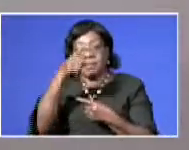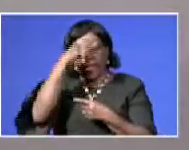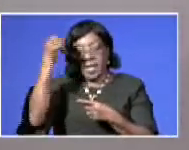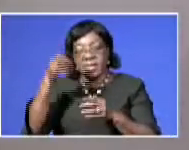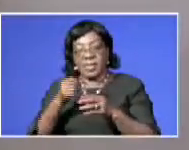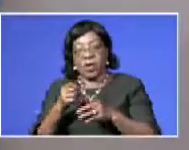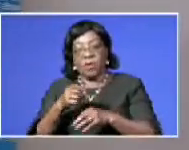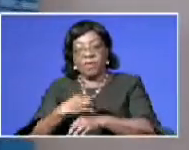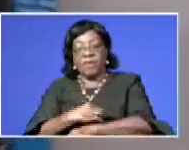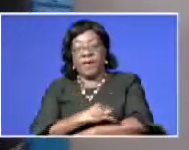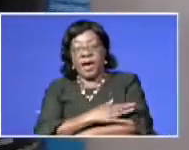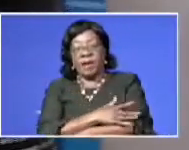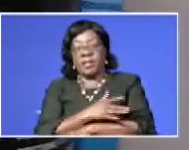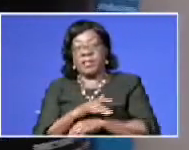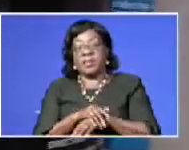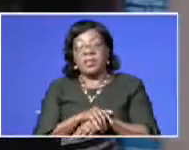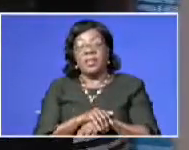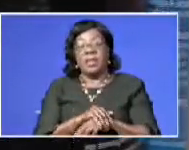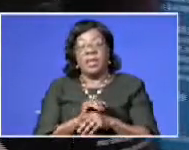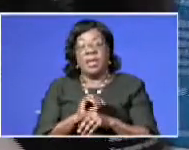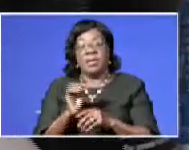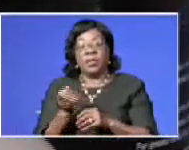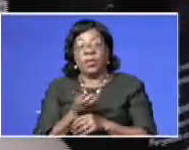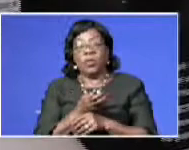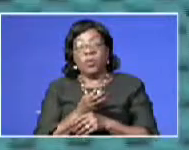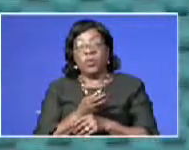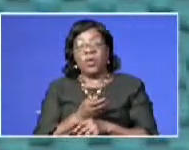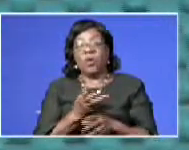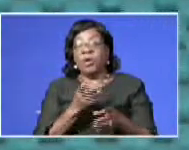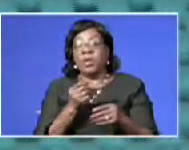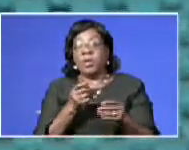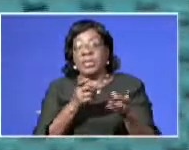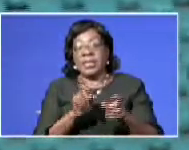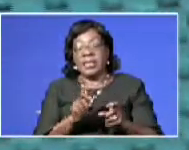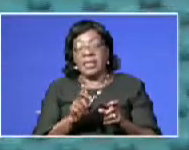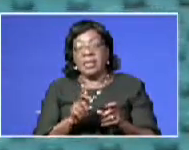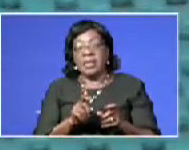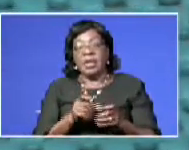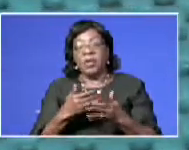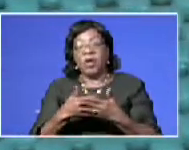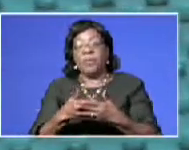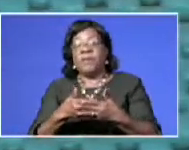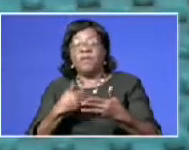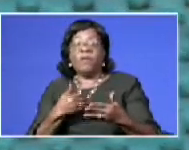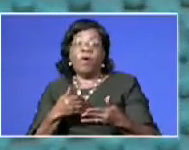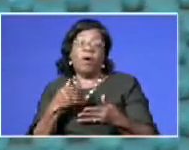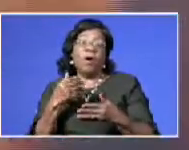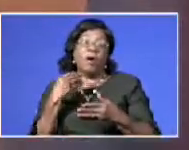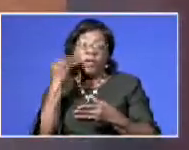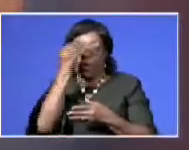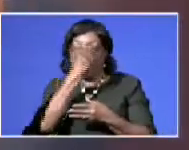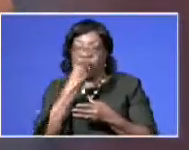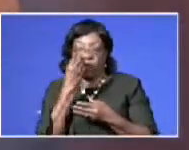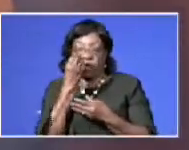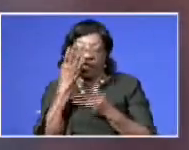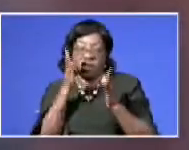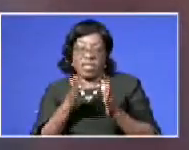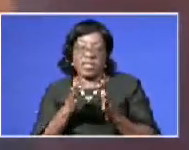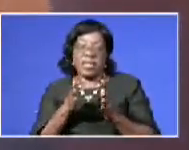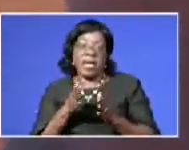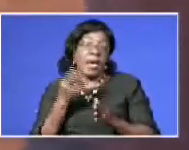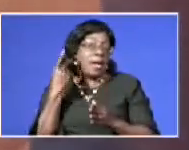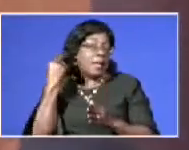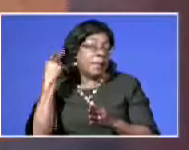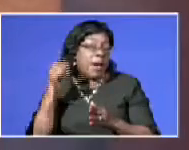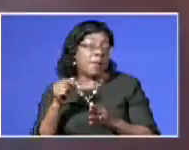desperately needed lineup and women that hairstyle they long desired, but not before beauticians and barbers alike completed special online courses provided by